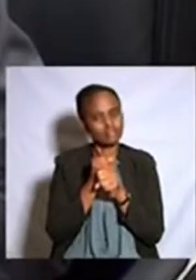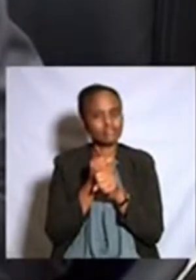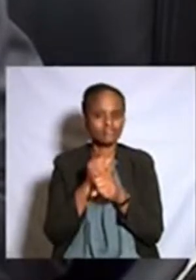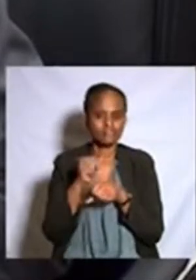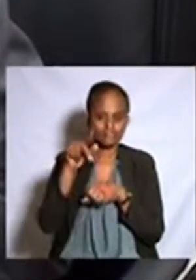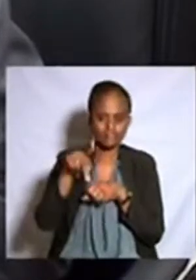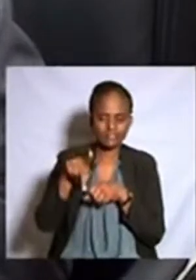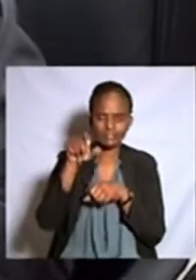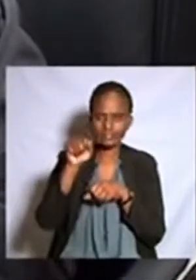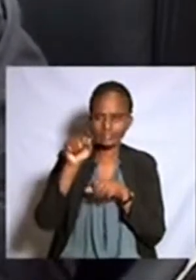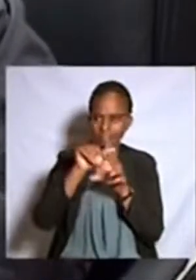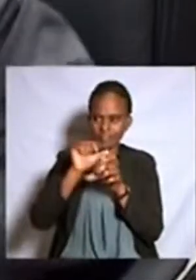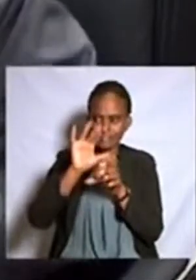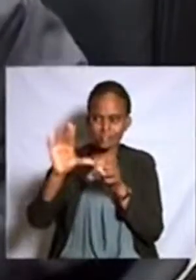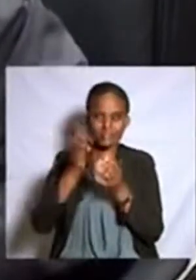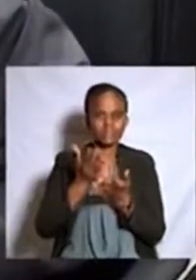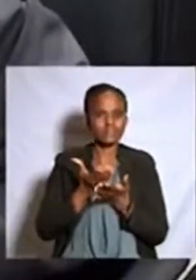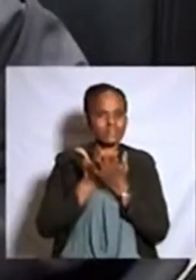Controlling officer, in your submission,